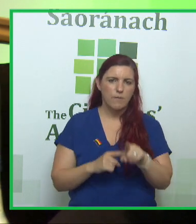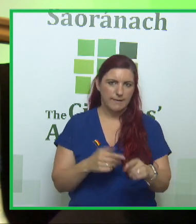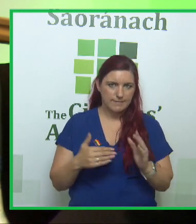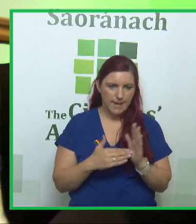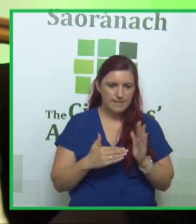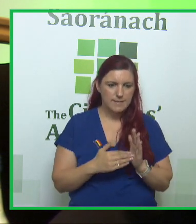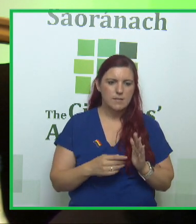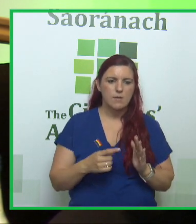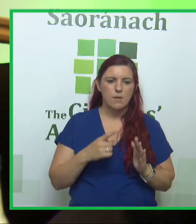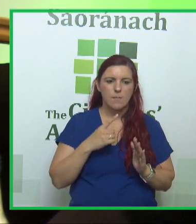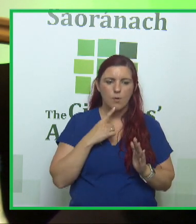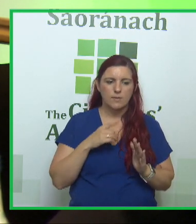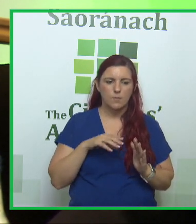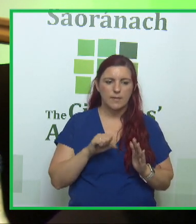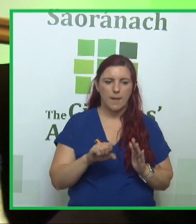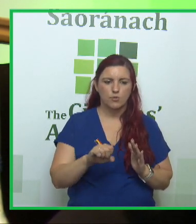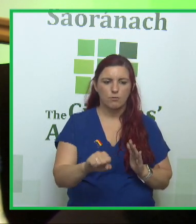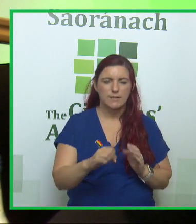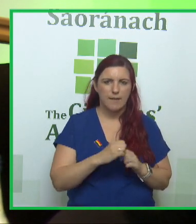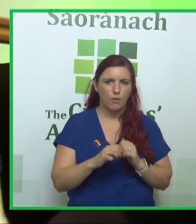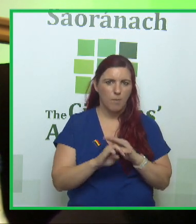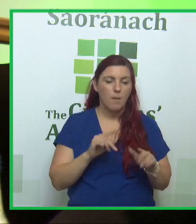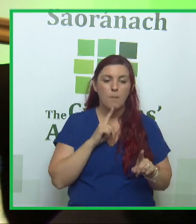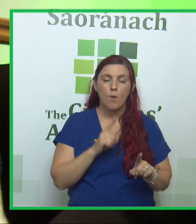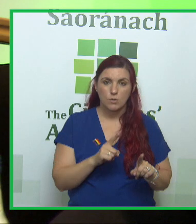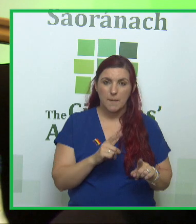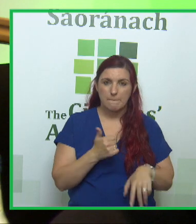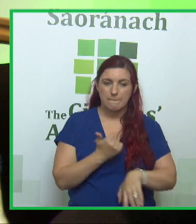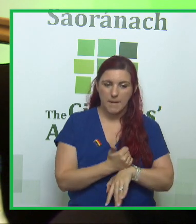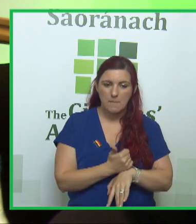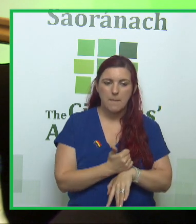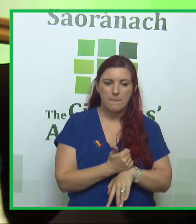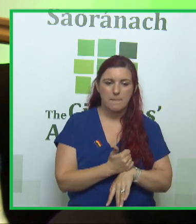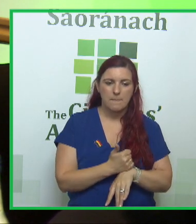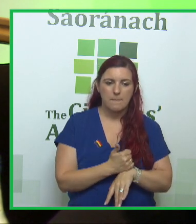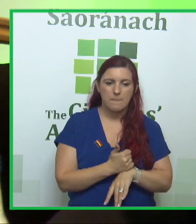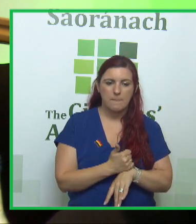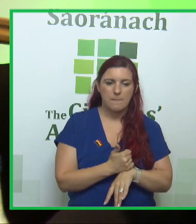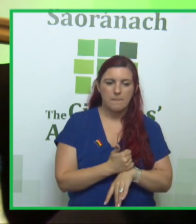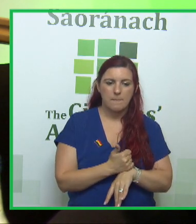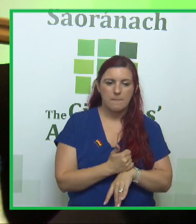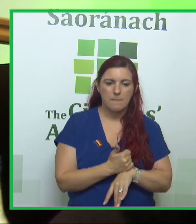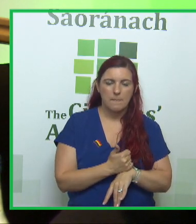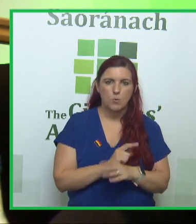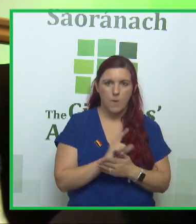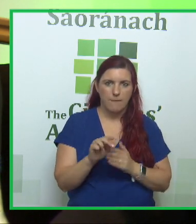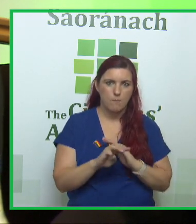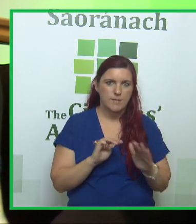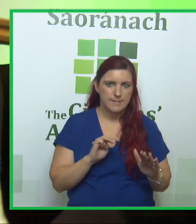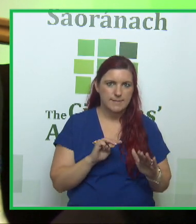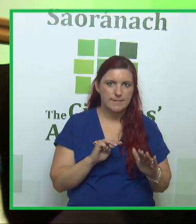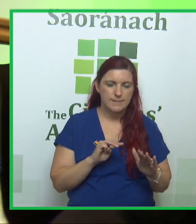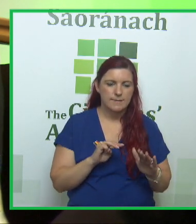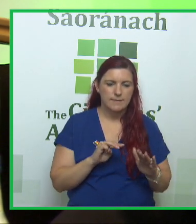we would capture it on a monthly basis. But a minimum to be considered is 12 months. So you have